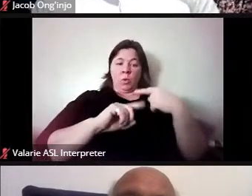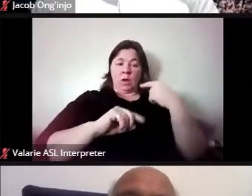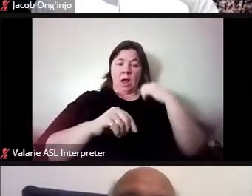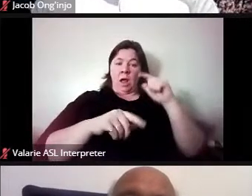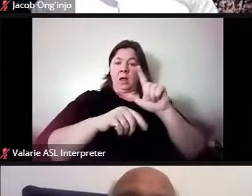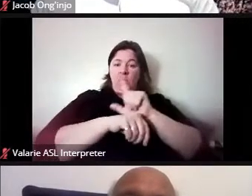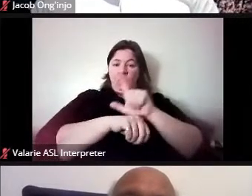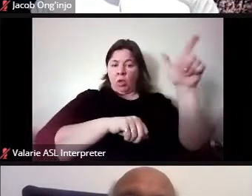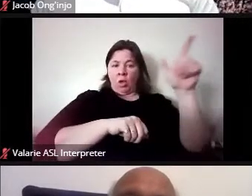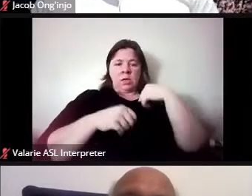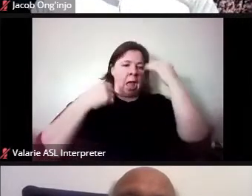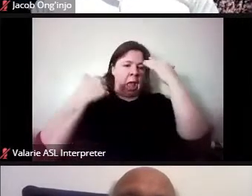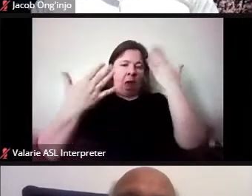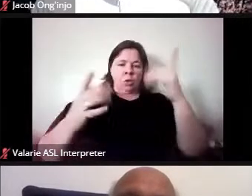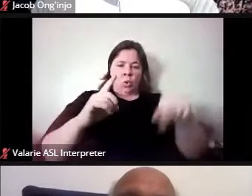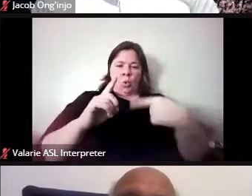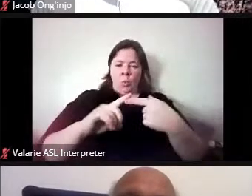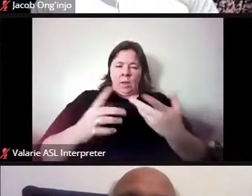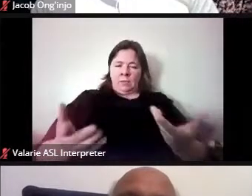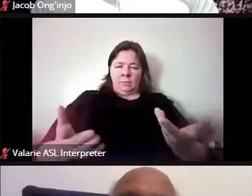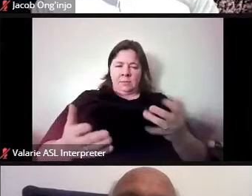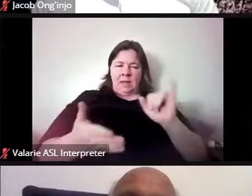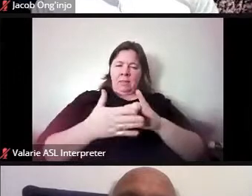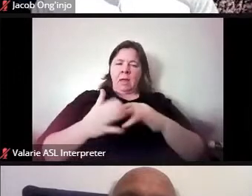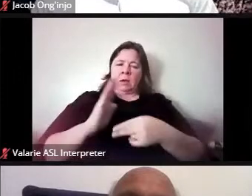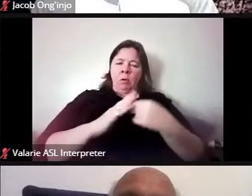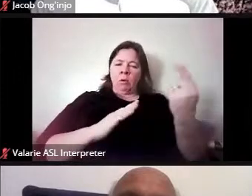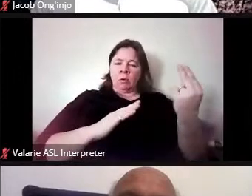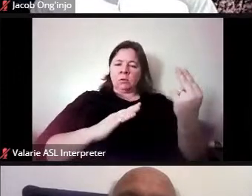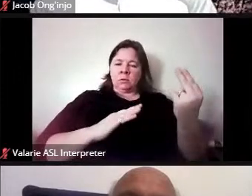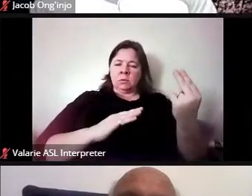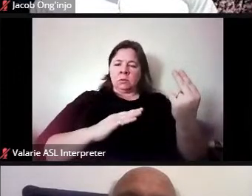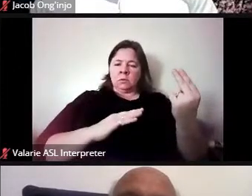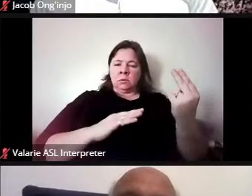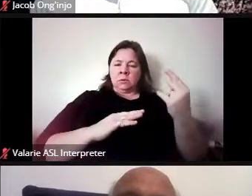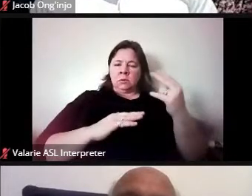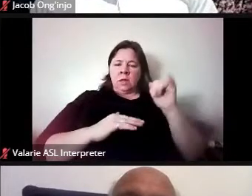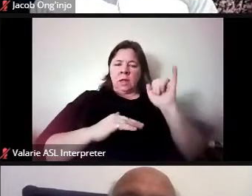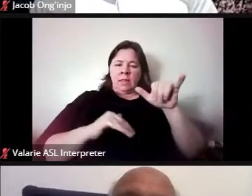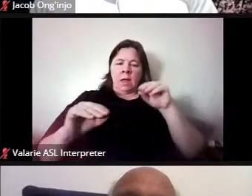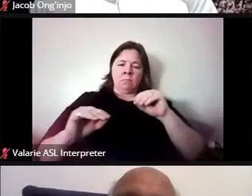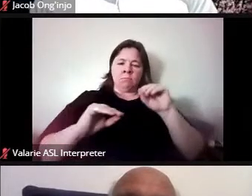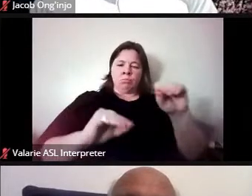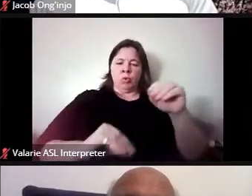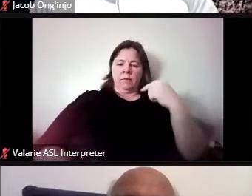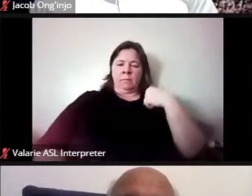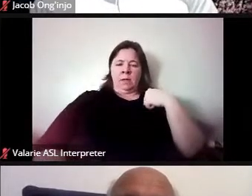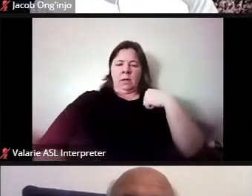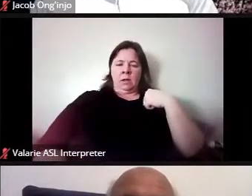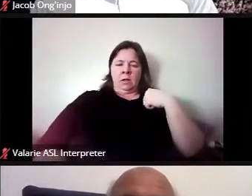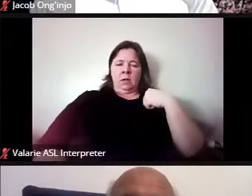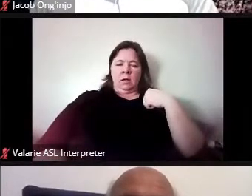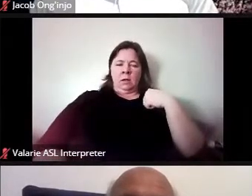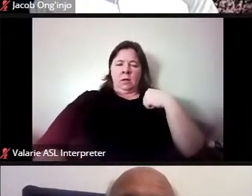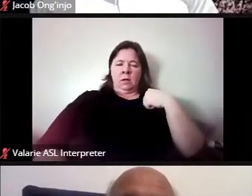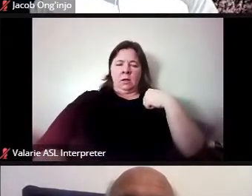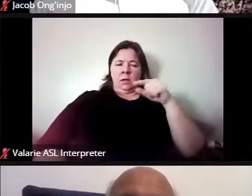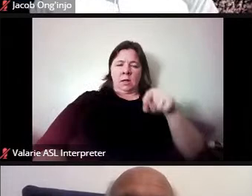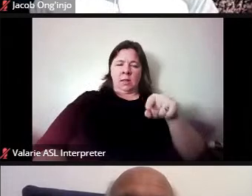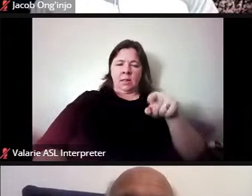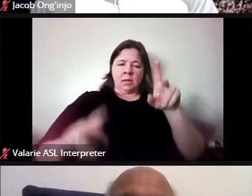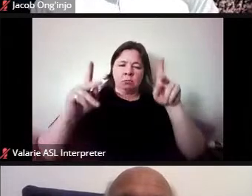launch, I don't know. You know, that honesty, that moved me. And I said, yes, this person is